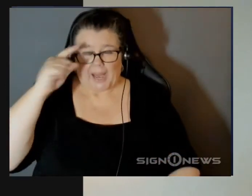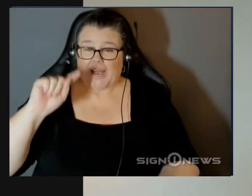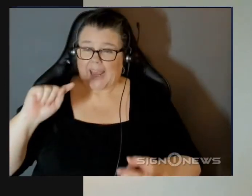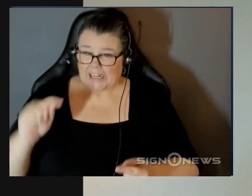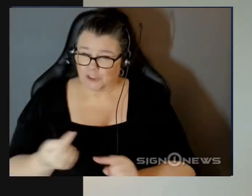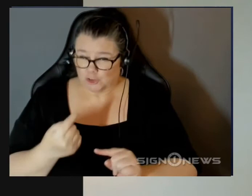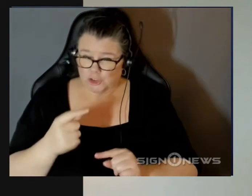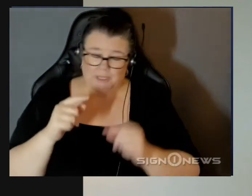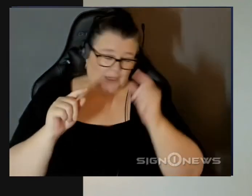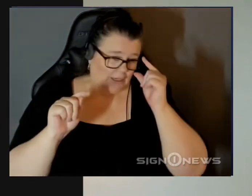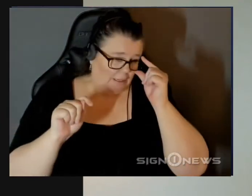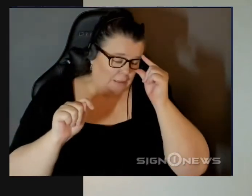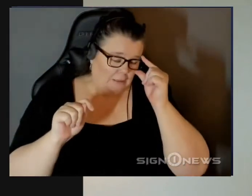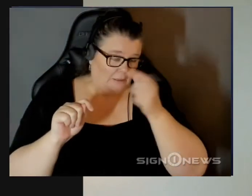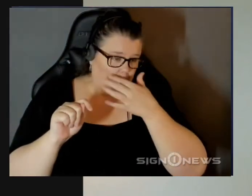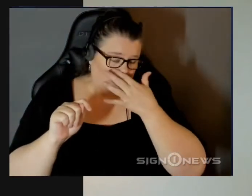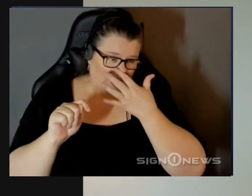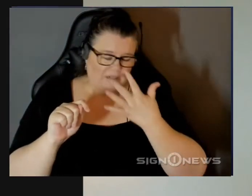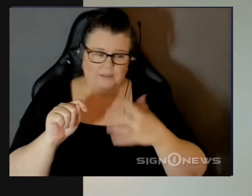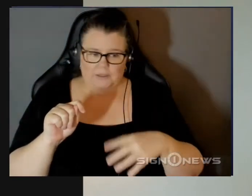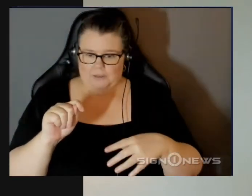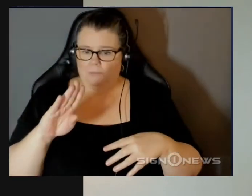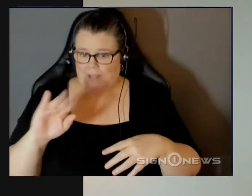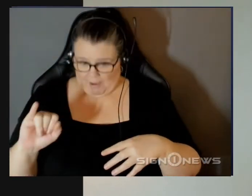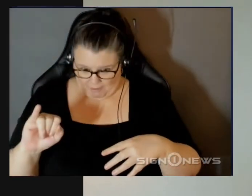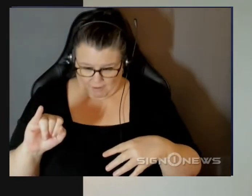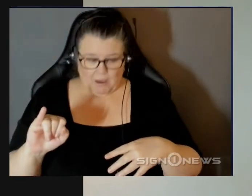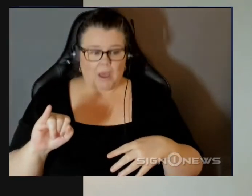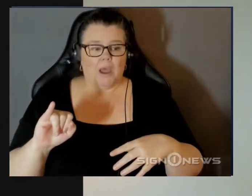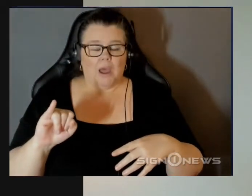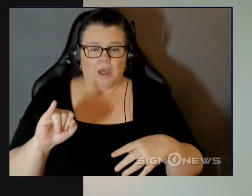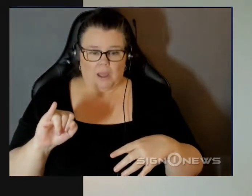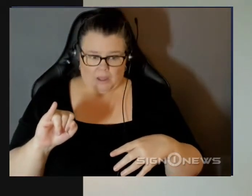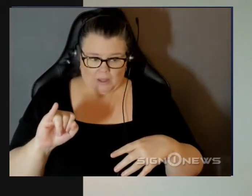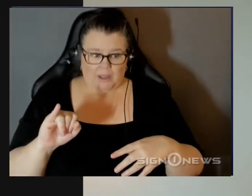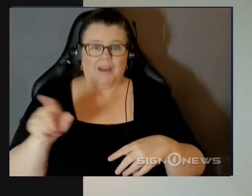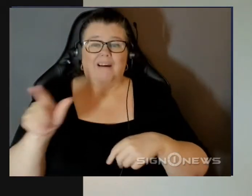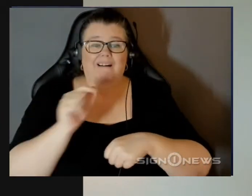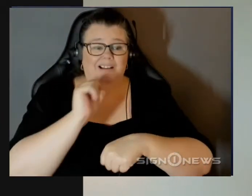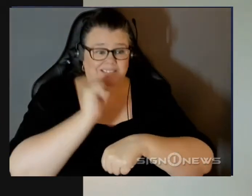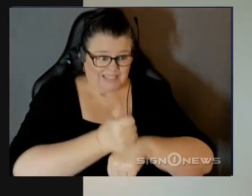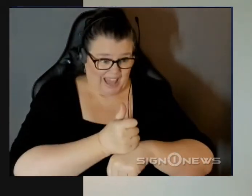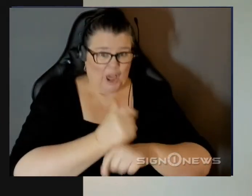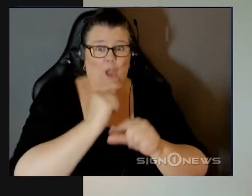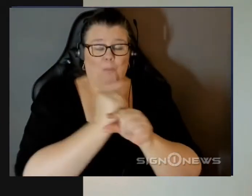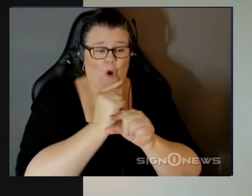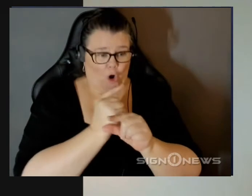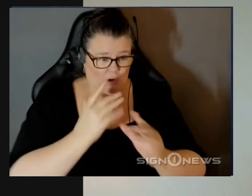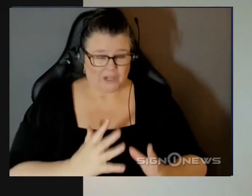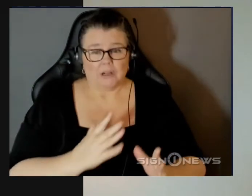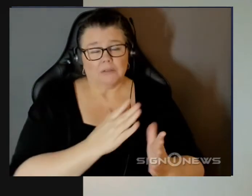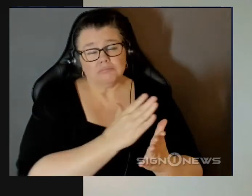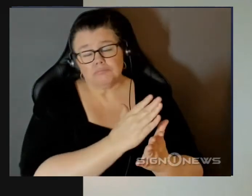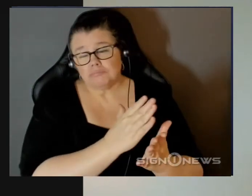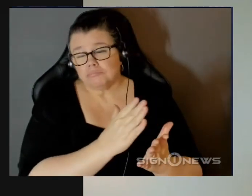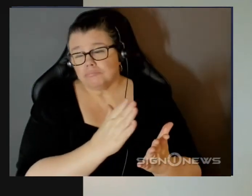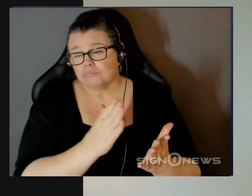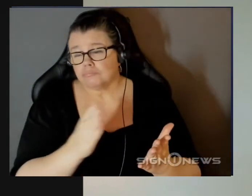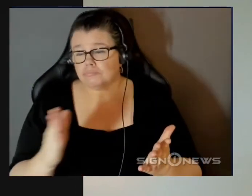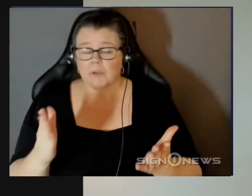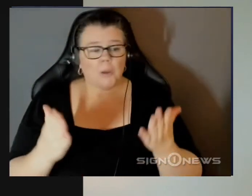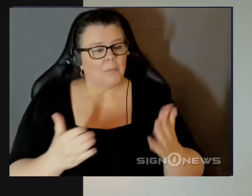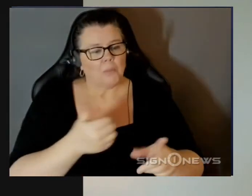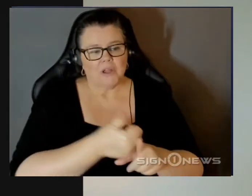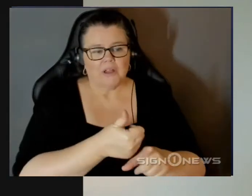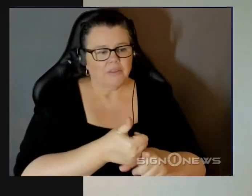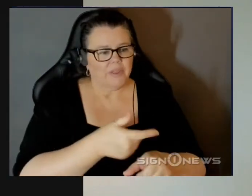kind of true when people petitioned guardianship for me, but I don't think I want this anymore. This isn't working for me anymore.